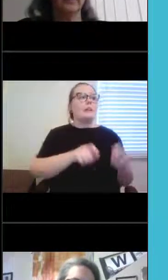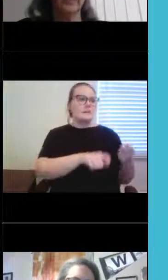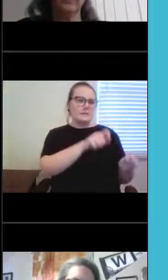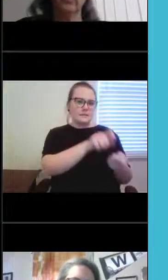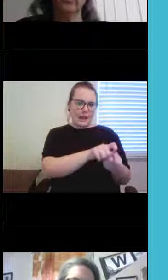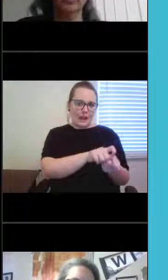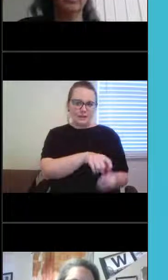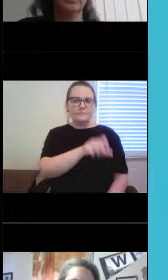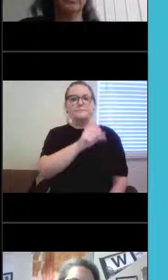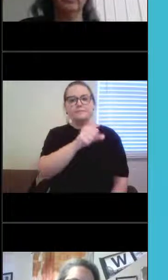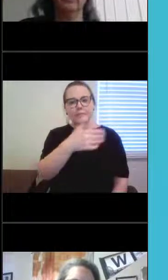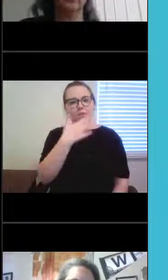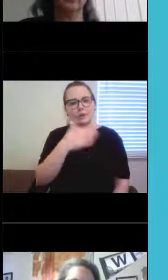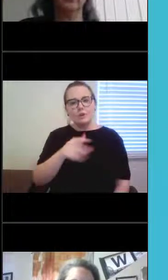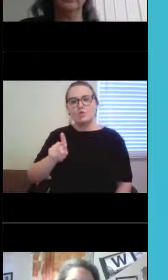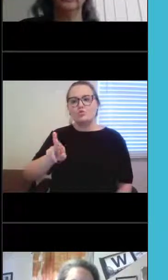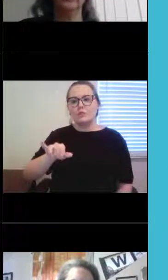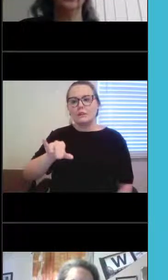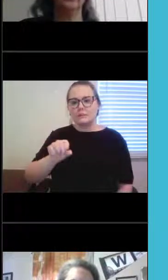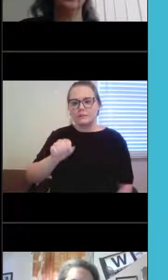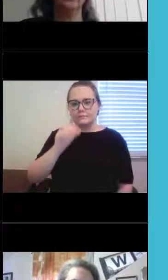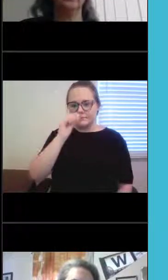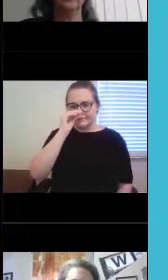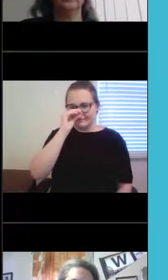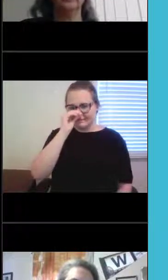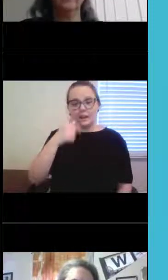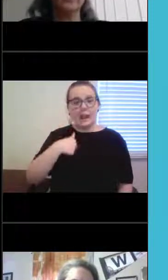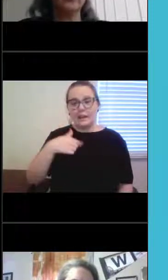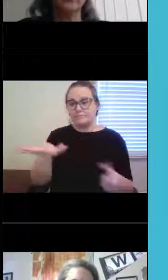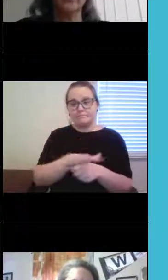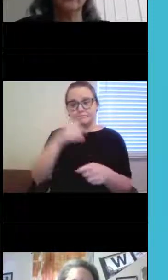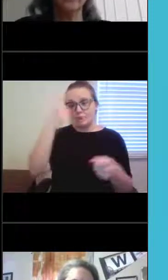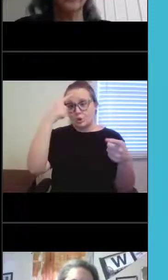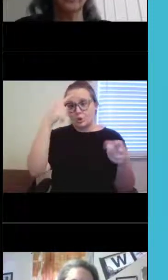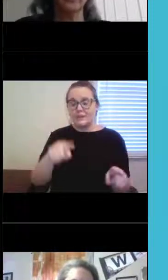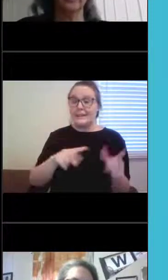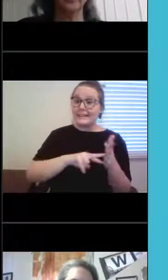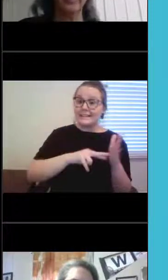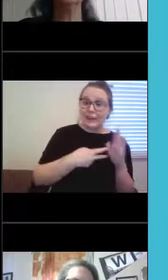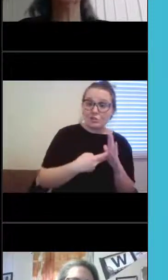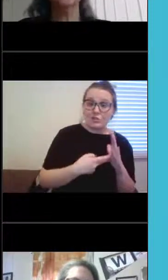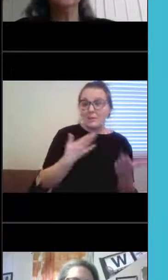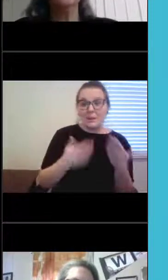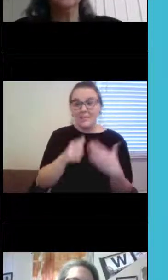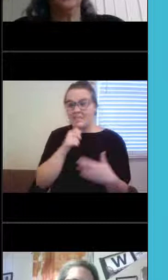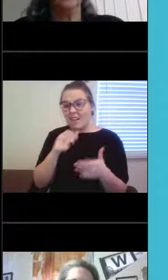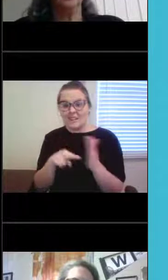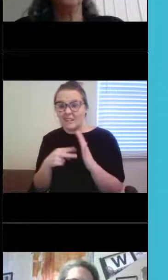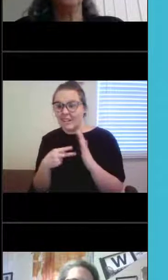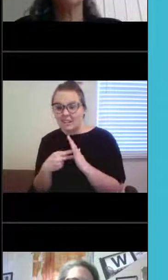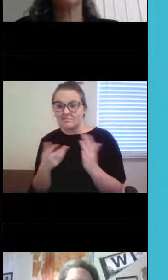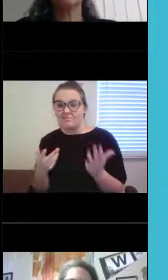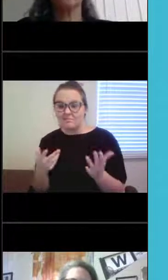Exactly. Thank you, Kris. Yeah, I completely agree. Intentionally or unintentionally, right?